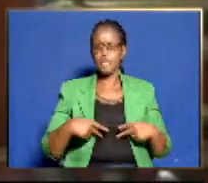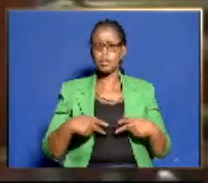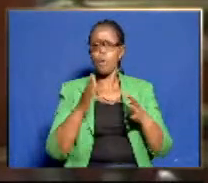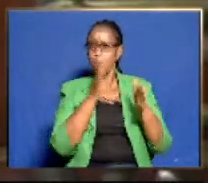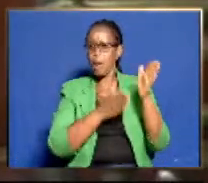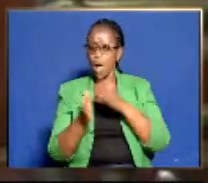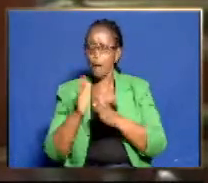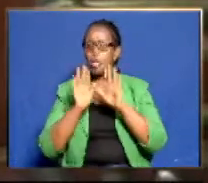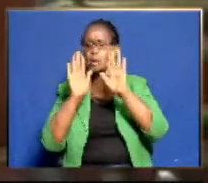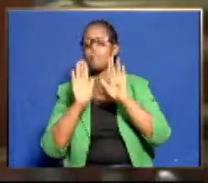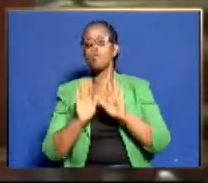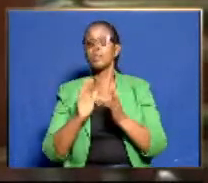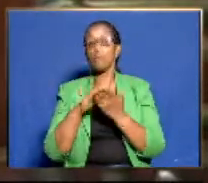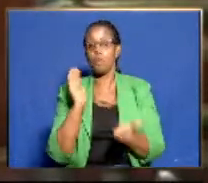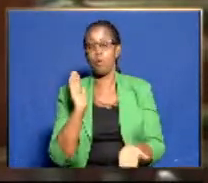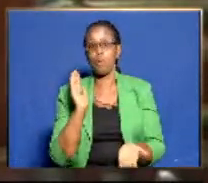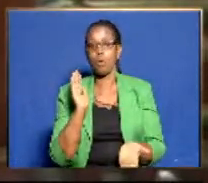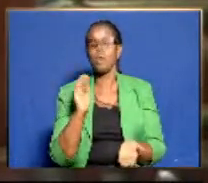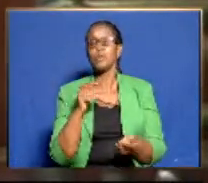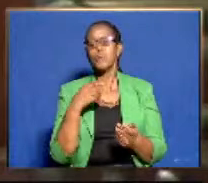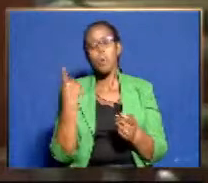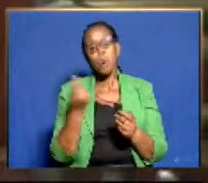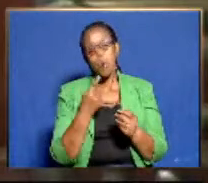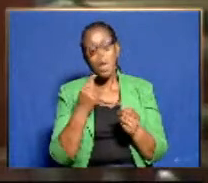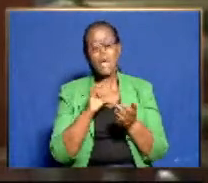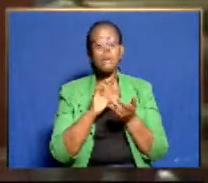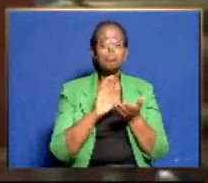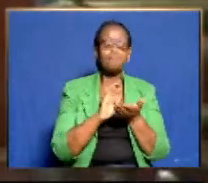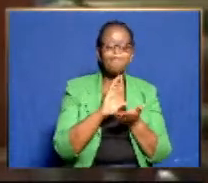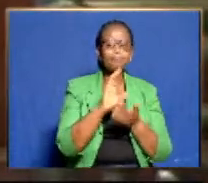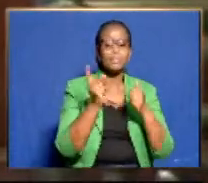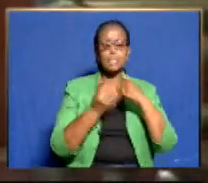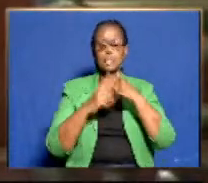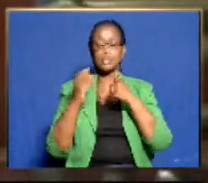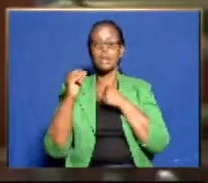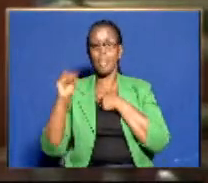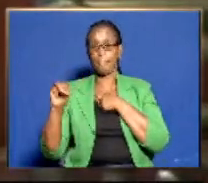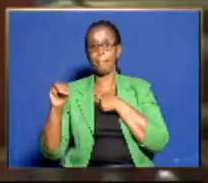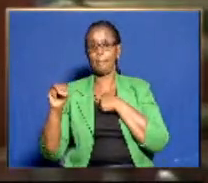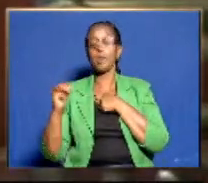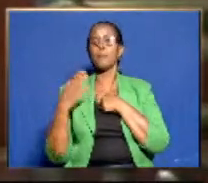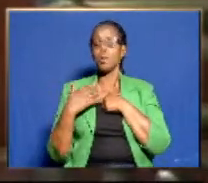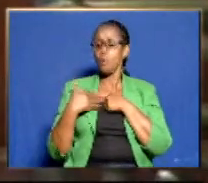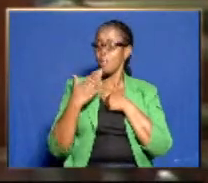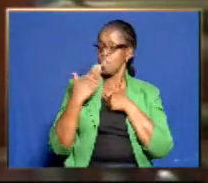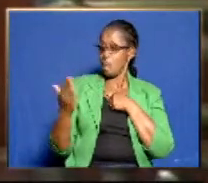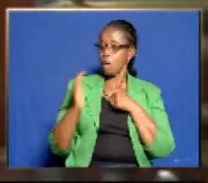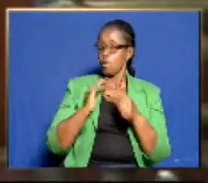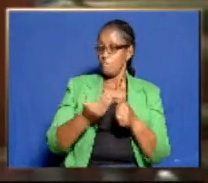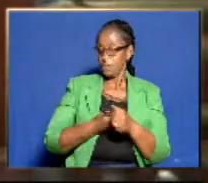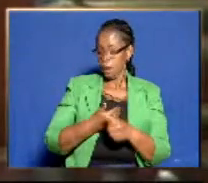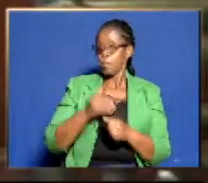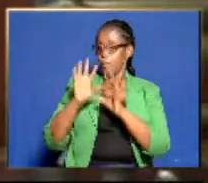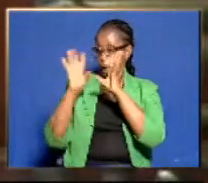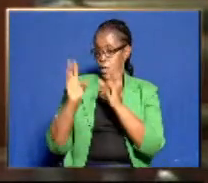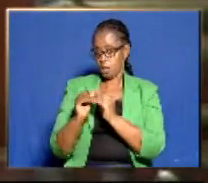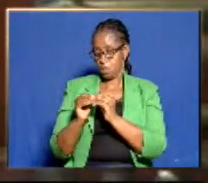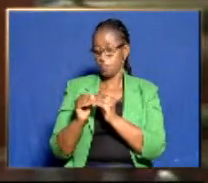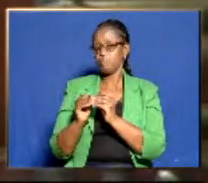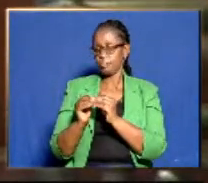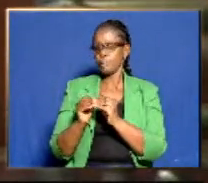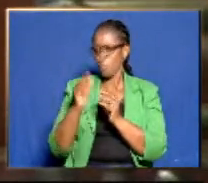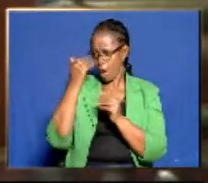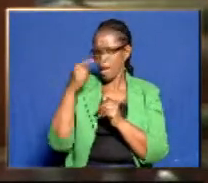gone there is only 60 million. I would like to thank the Departmental Committee on Budget because they listened to